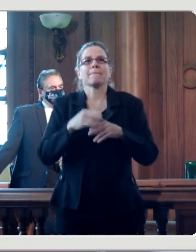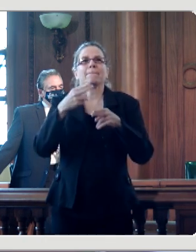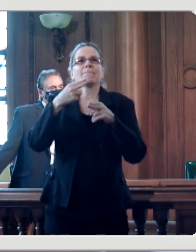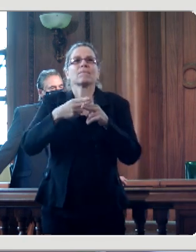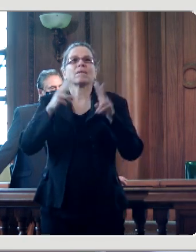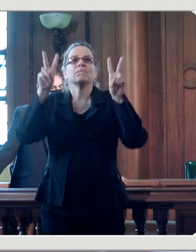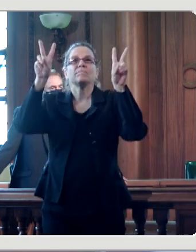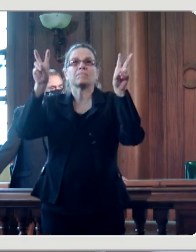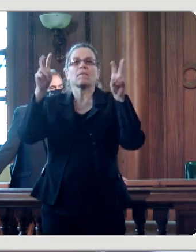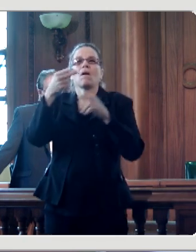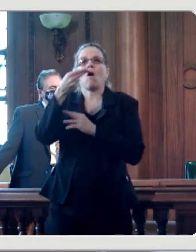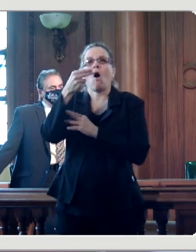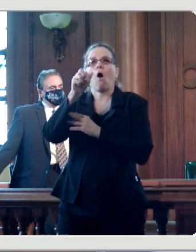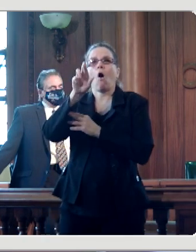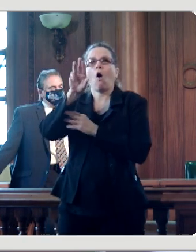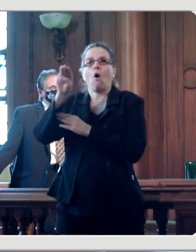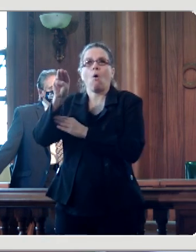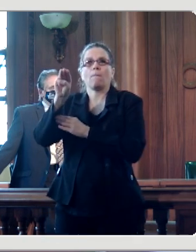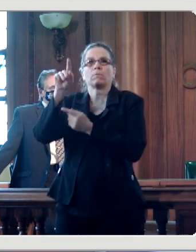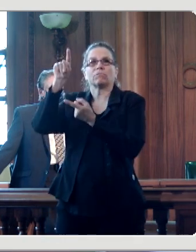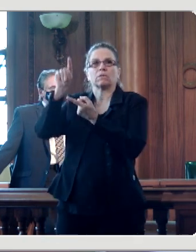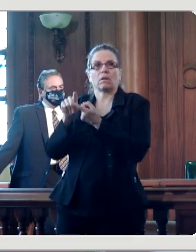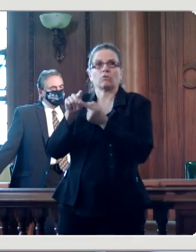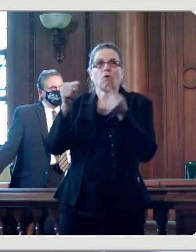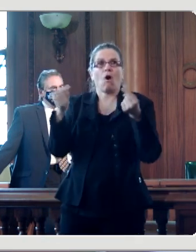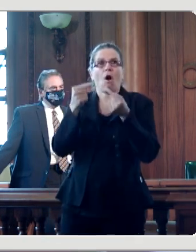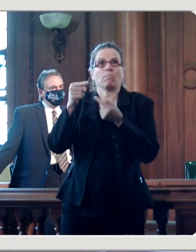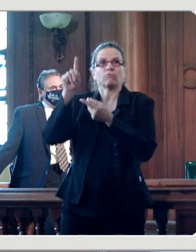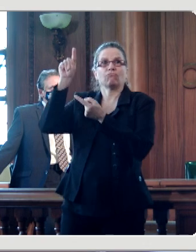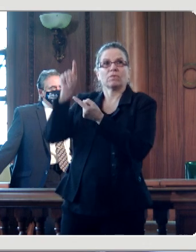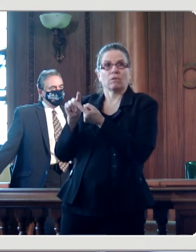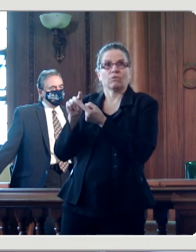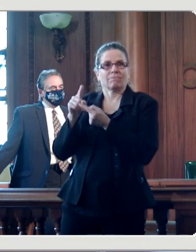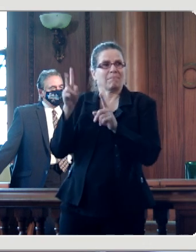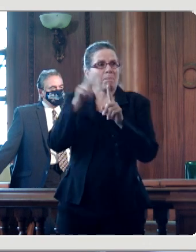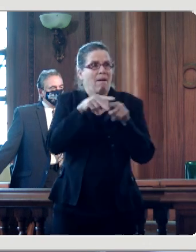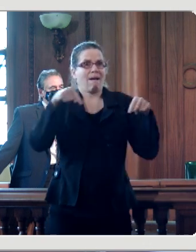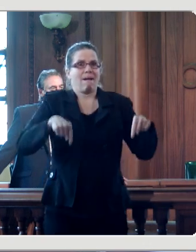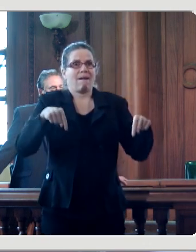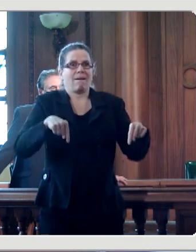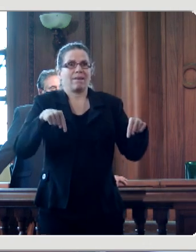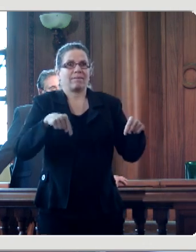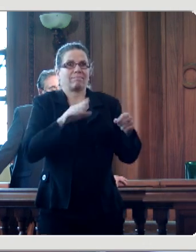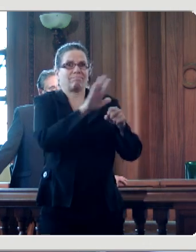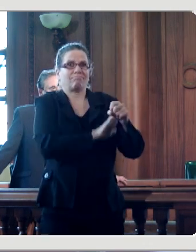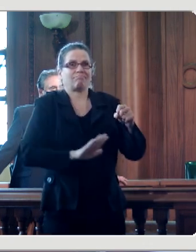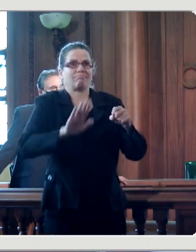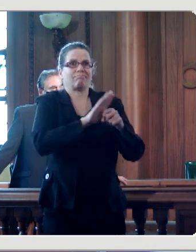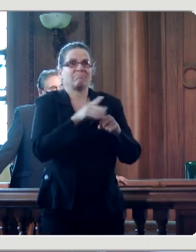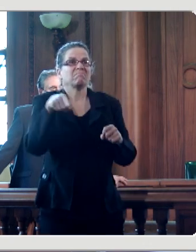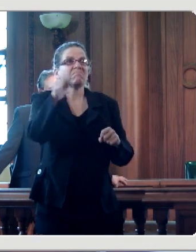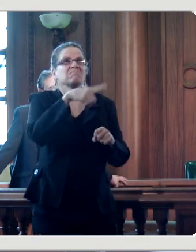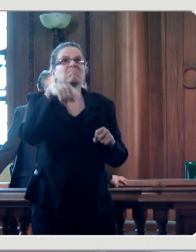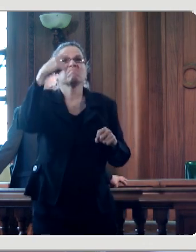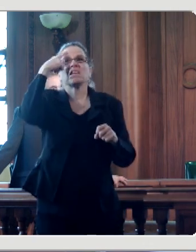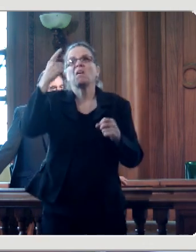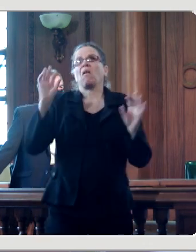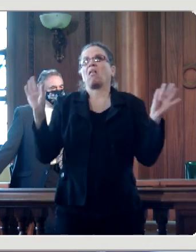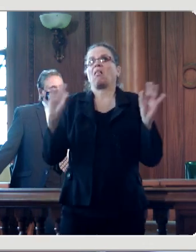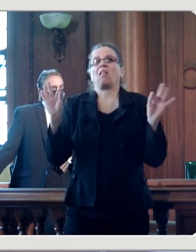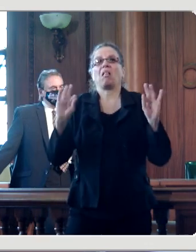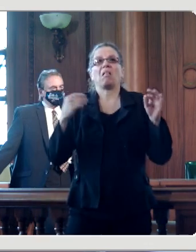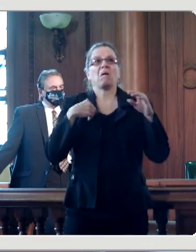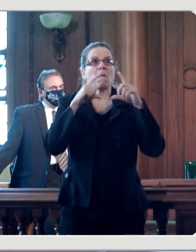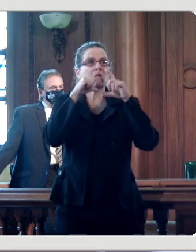not taking the precautions you should, but understand you want to reduce the harm you're doing to the community and to